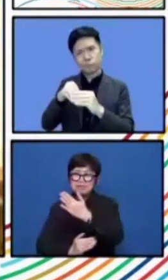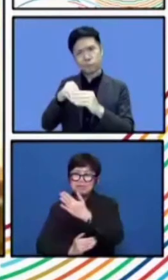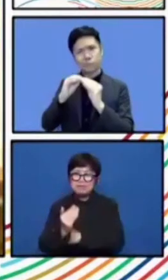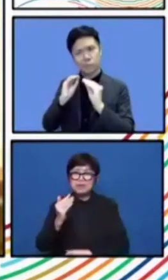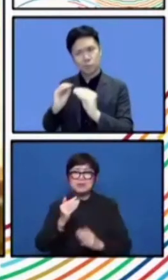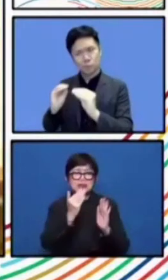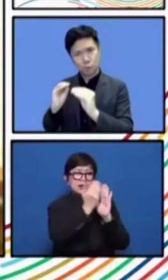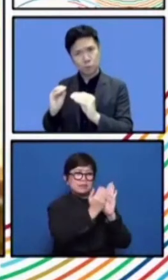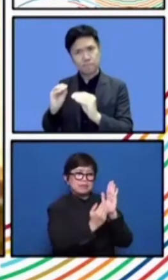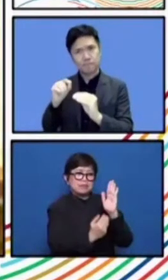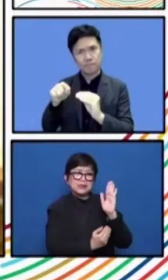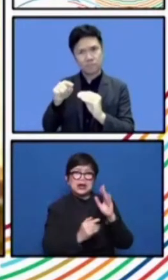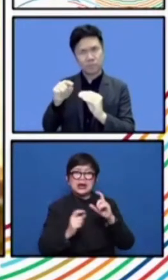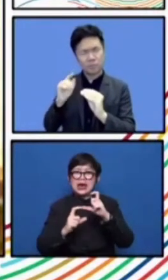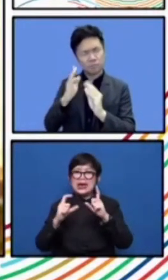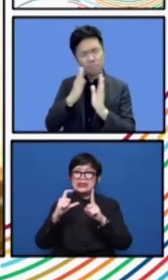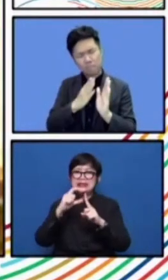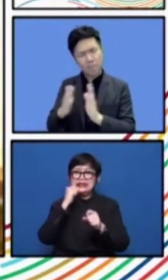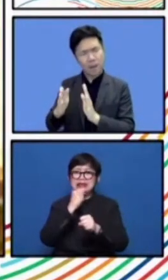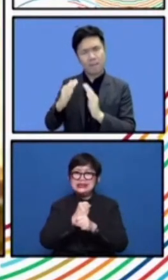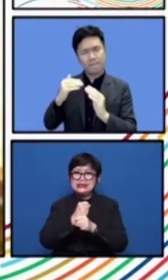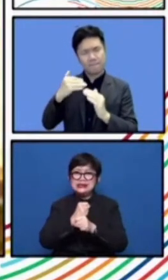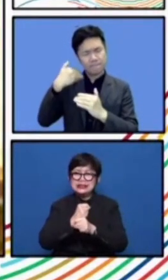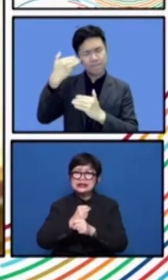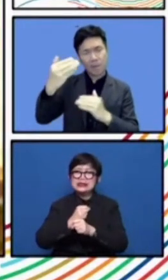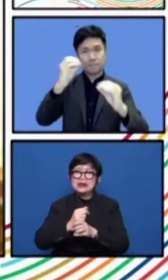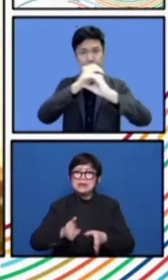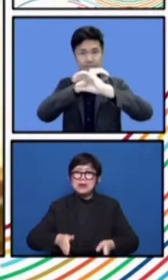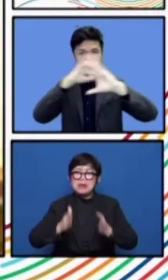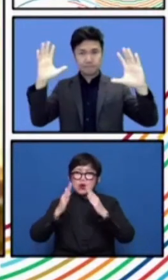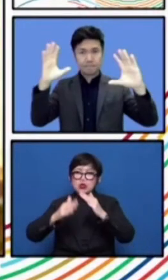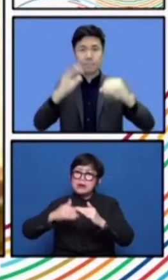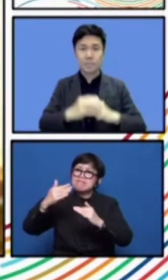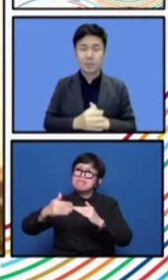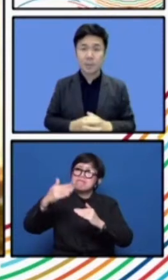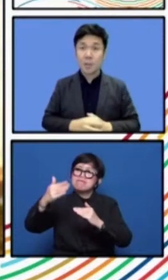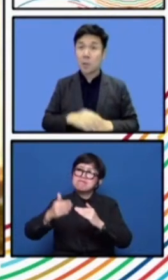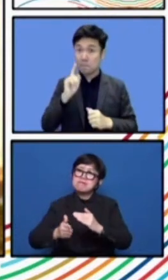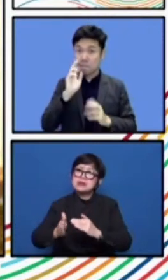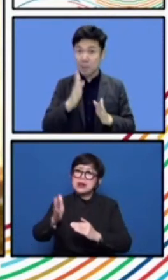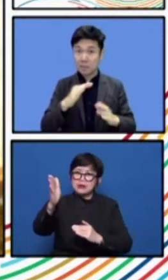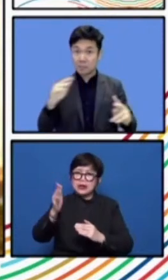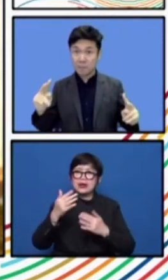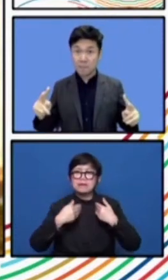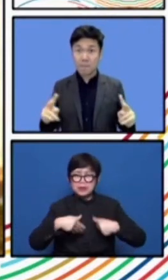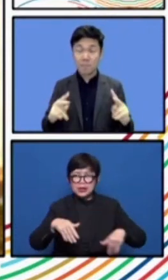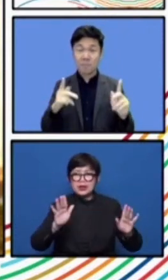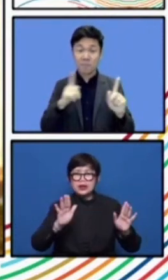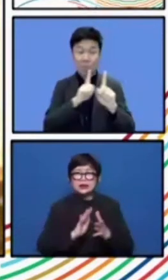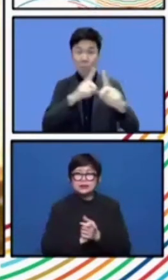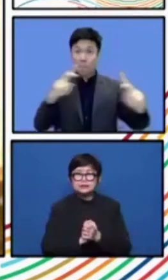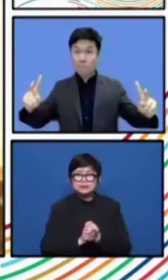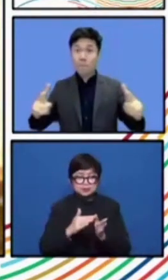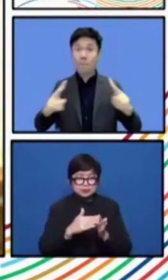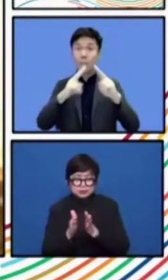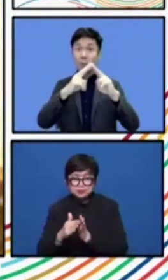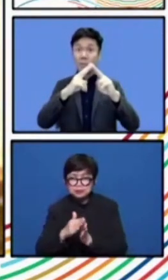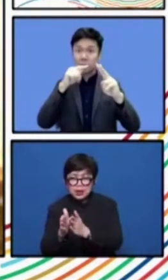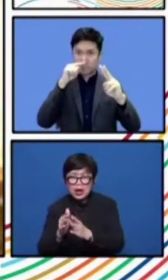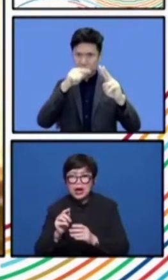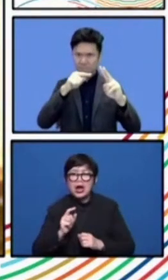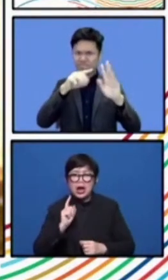disabilities should comply with a Paris principles to ensure a real to ensure